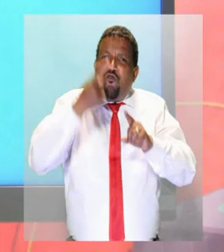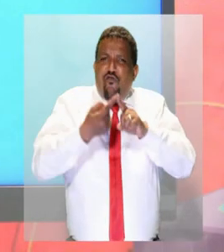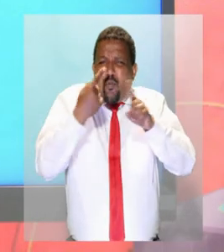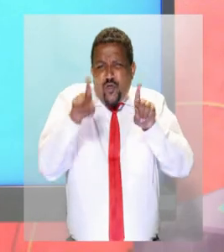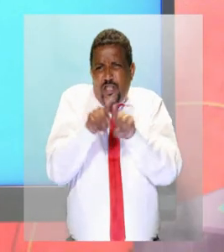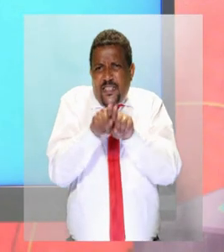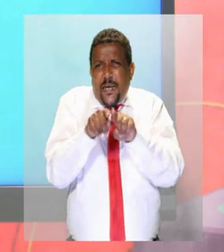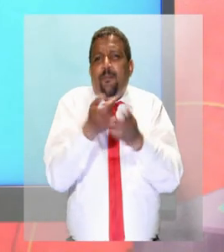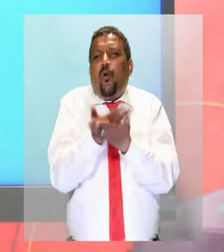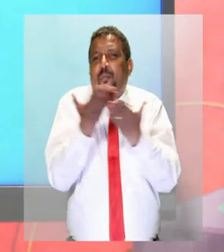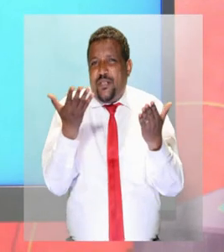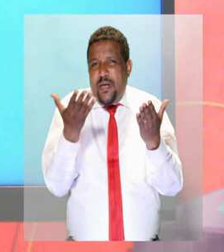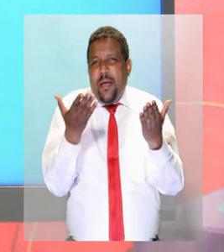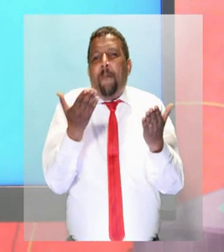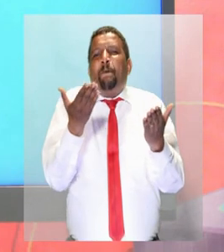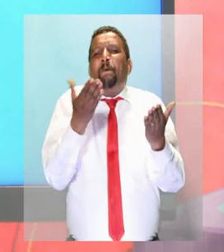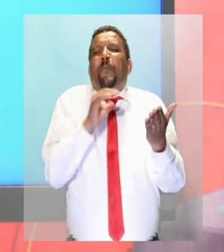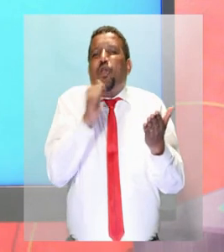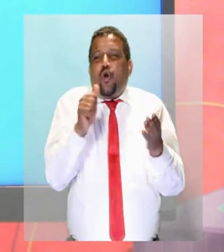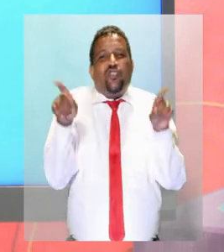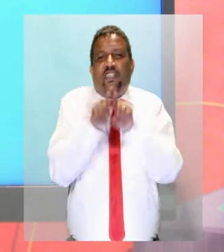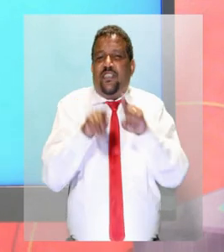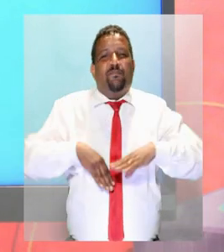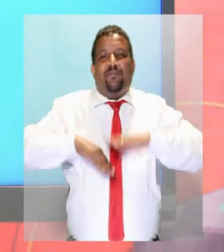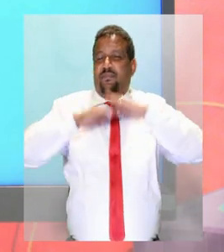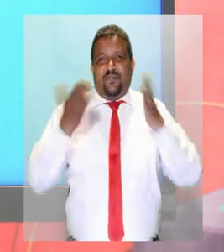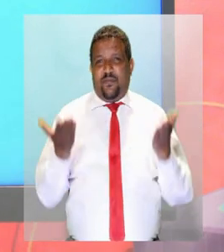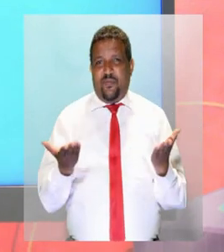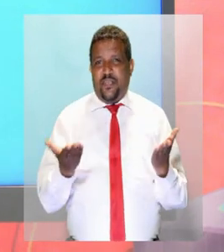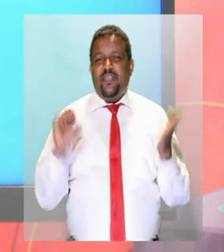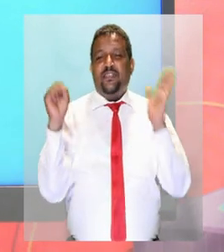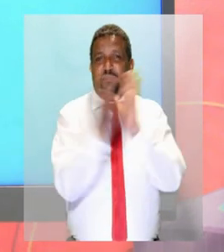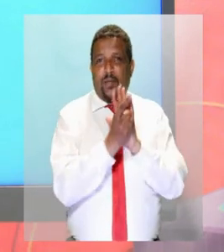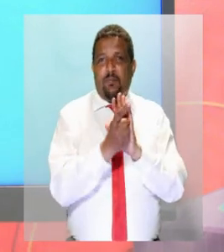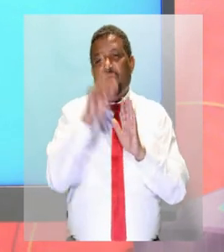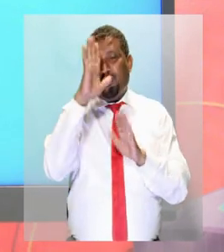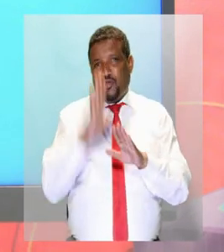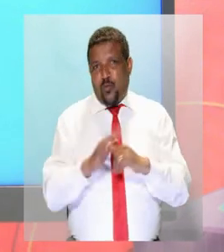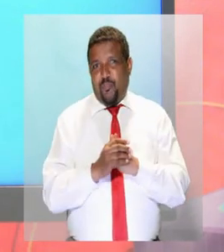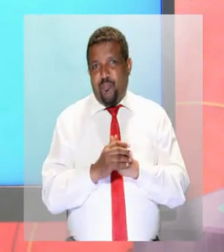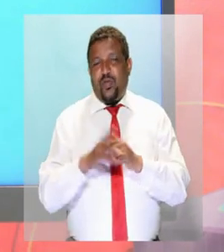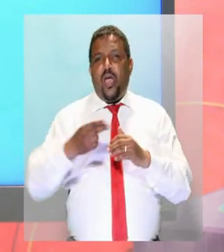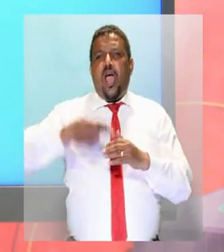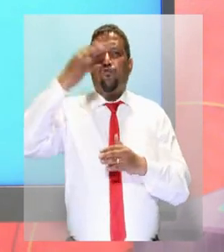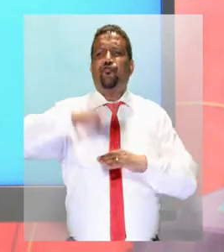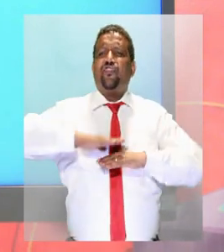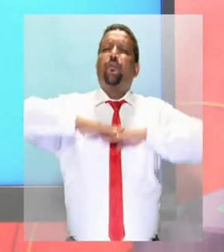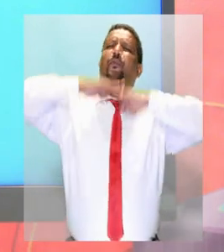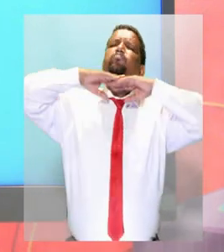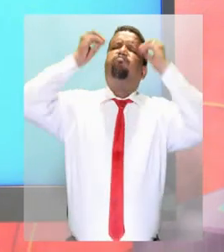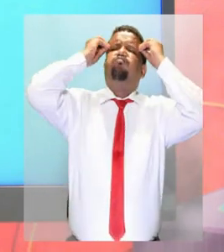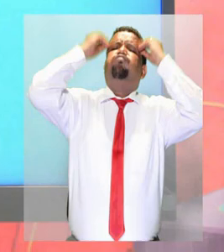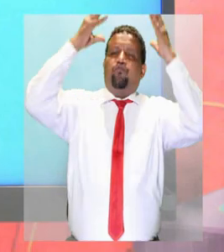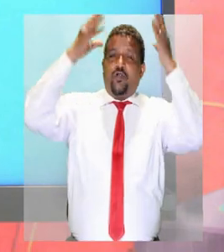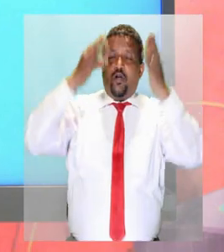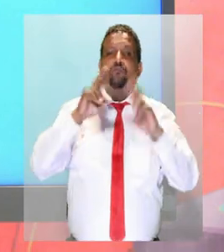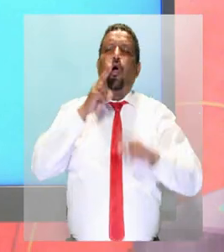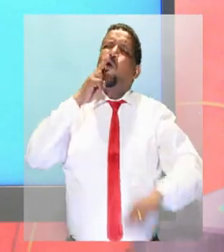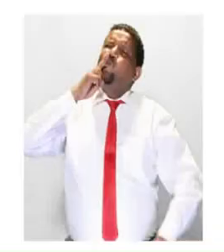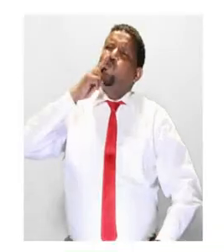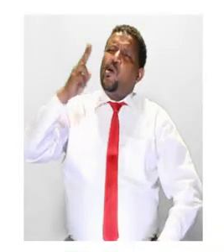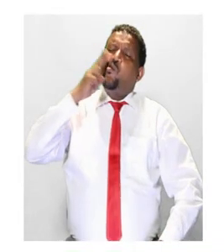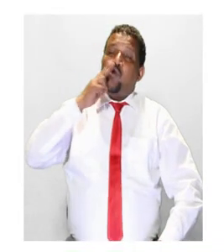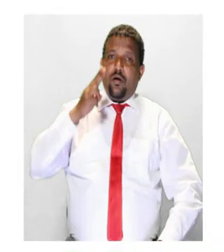same commodity may not be the same. For example, somebody might get higher level of satisfaction from consumption of